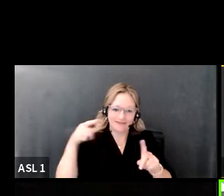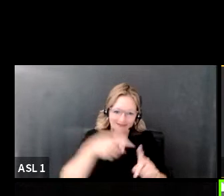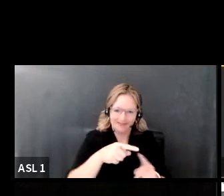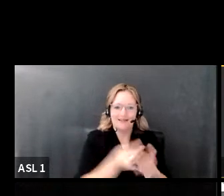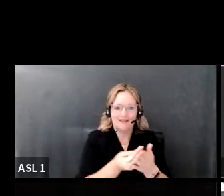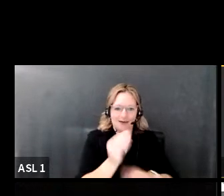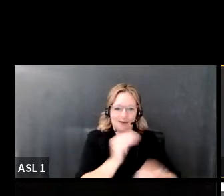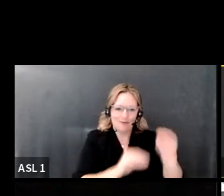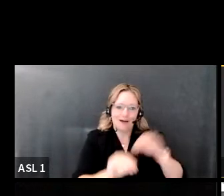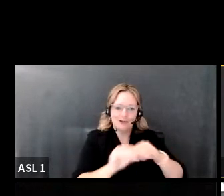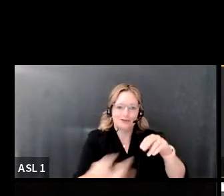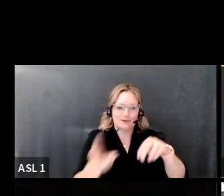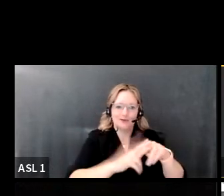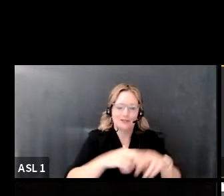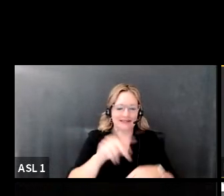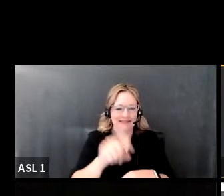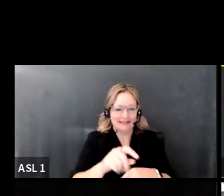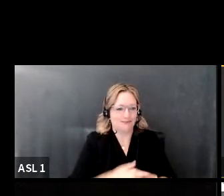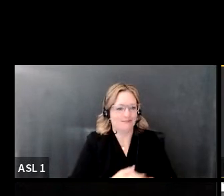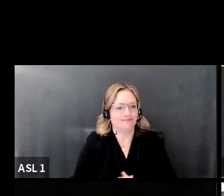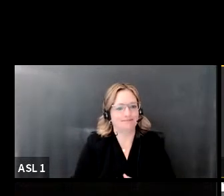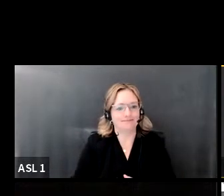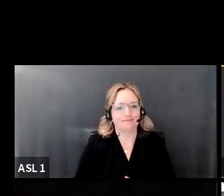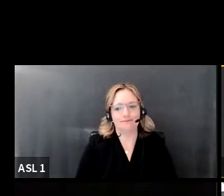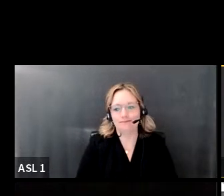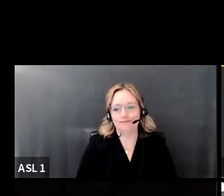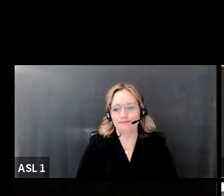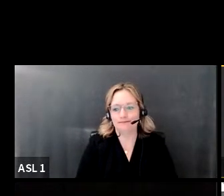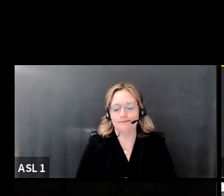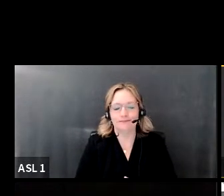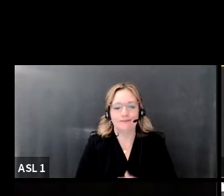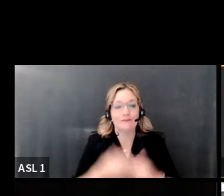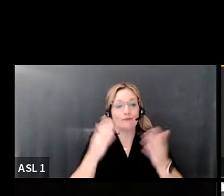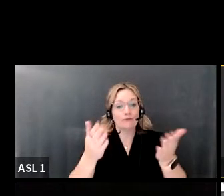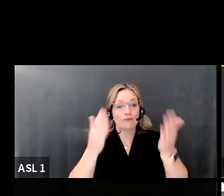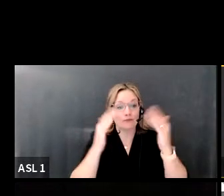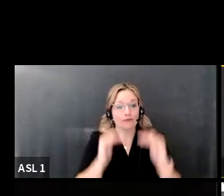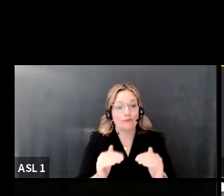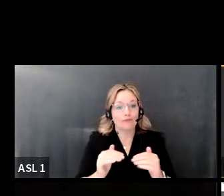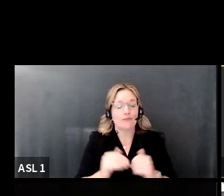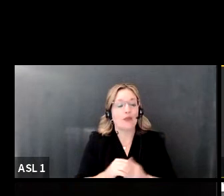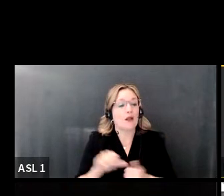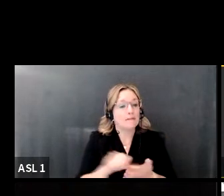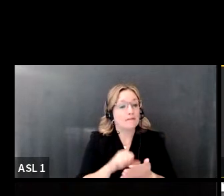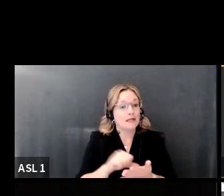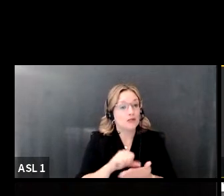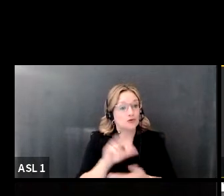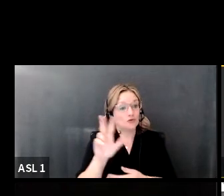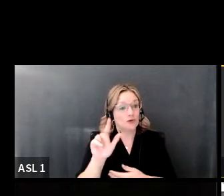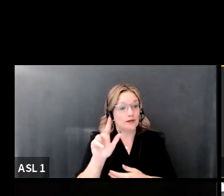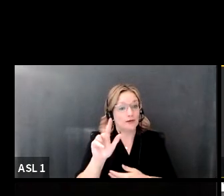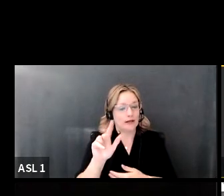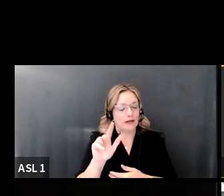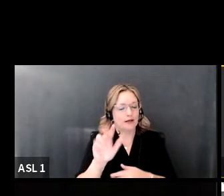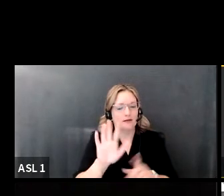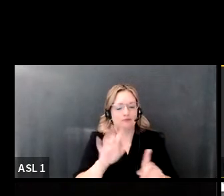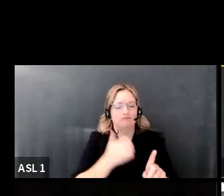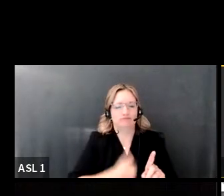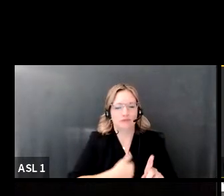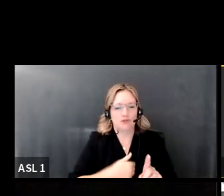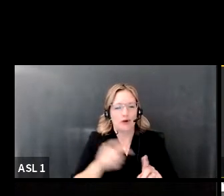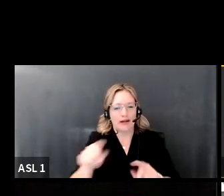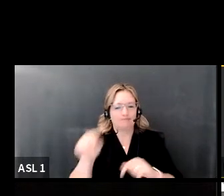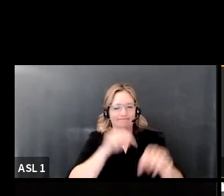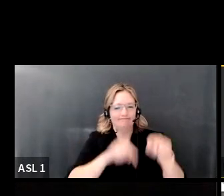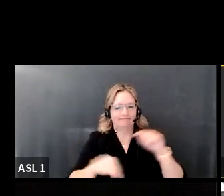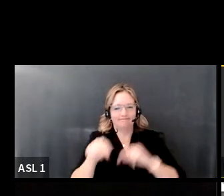okay thank you chief my next question uh is on page 23. um actually sorry i'm going to do my questions in a different